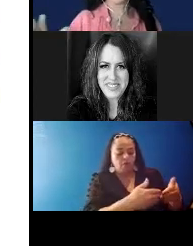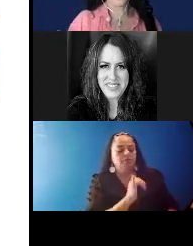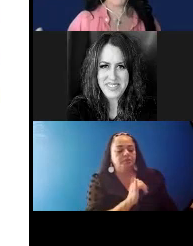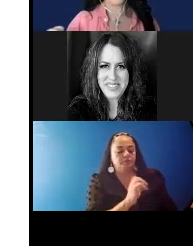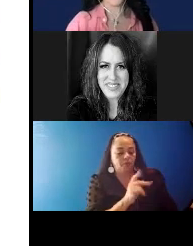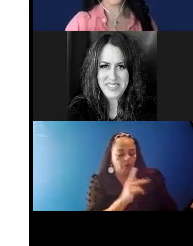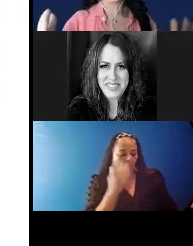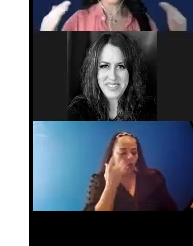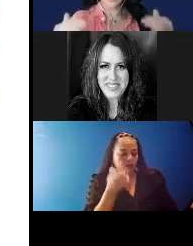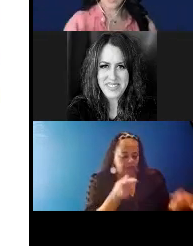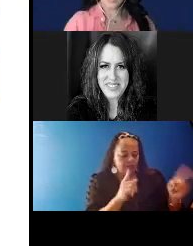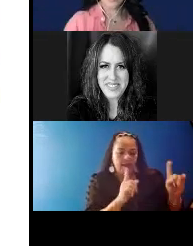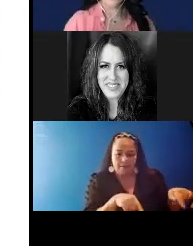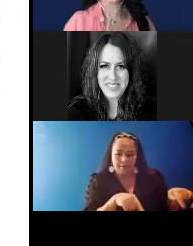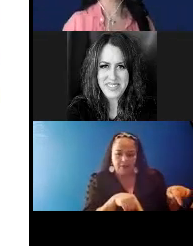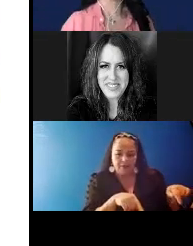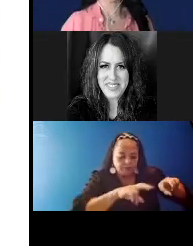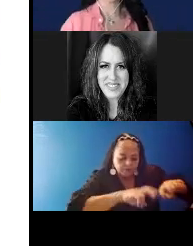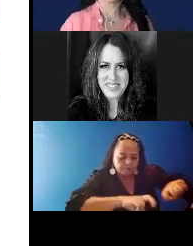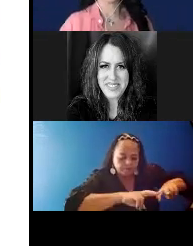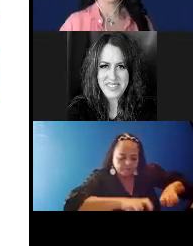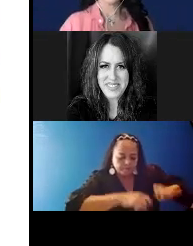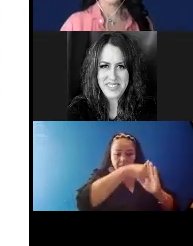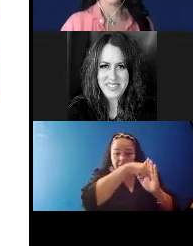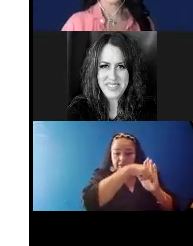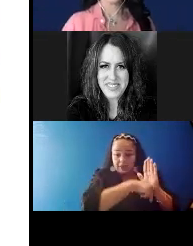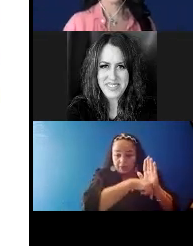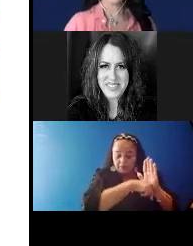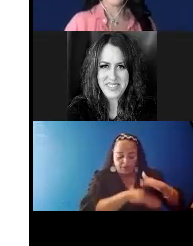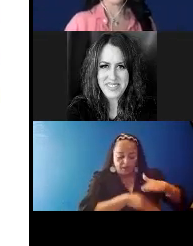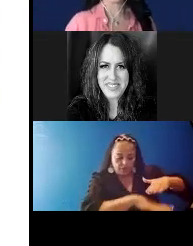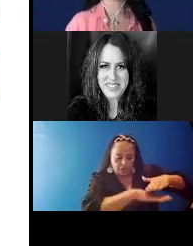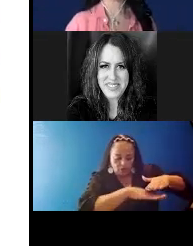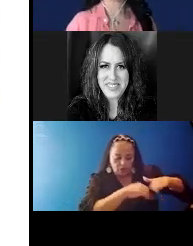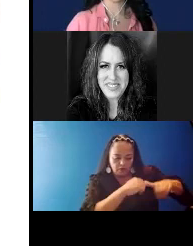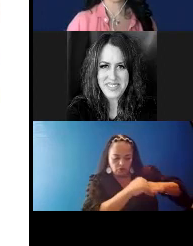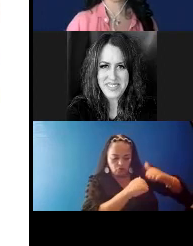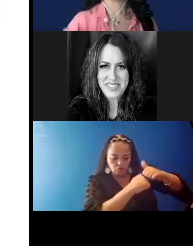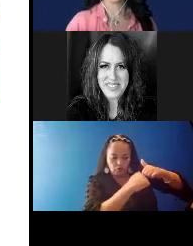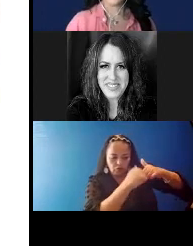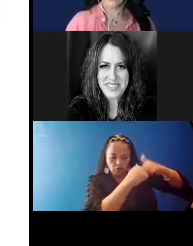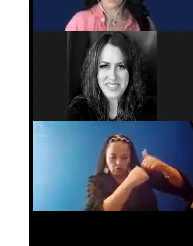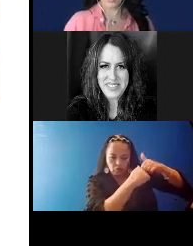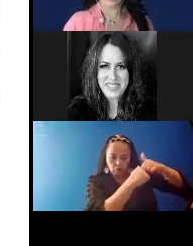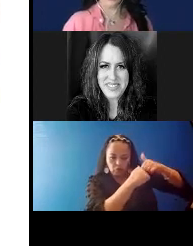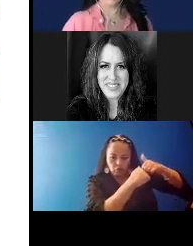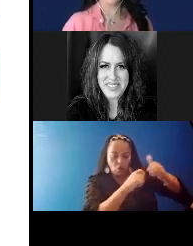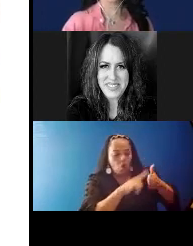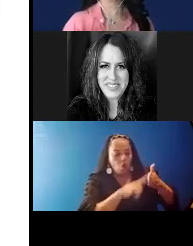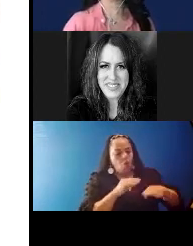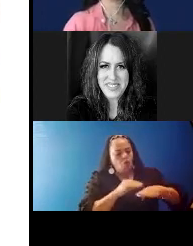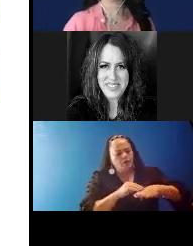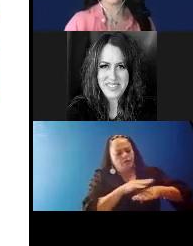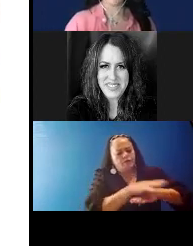is this happening, right? So we dig a little deeper. That's getting at those underlying structures. So what has influenced these patterns? What